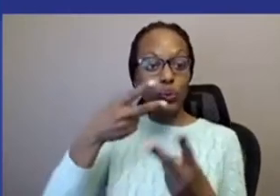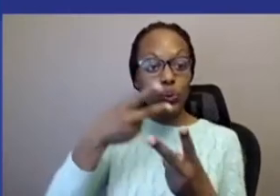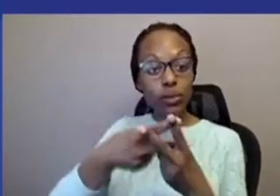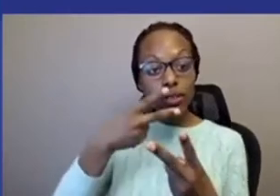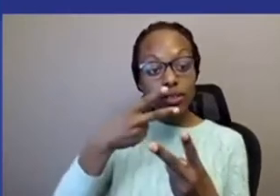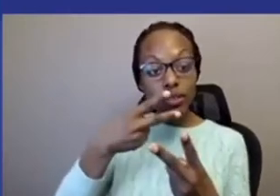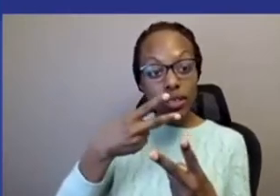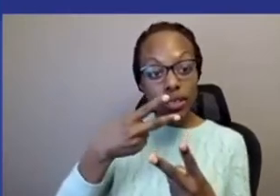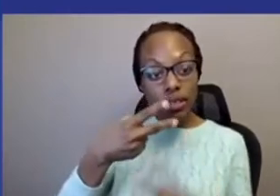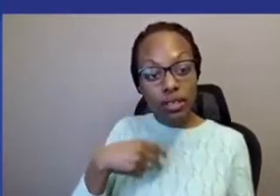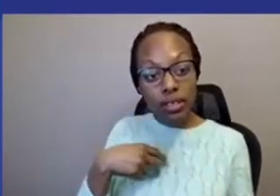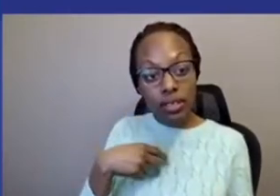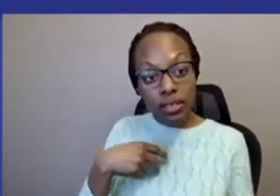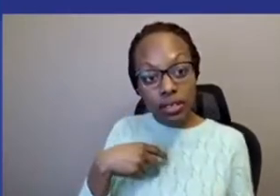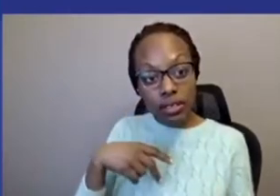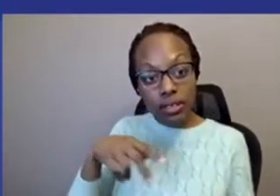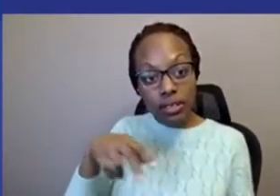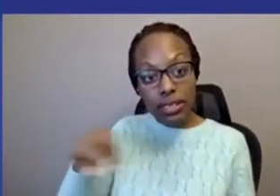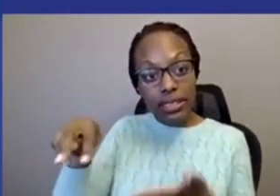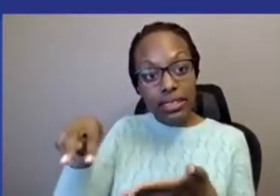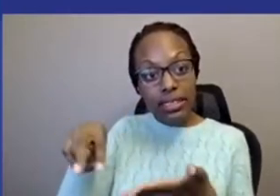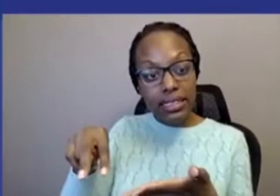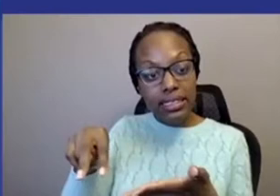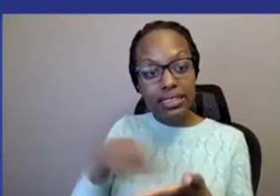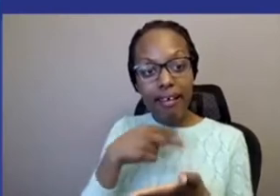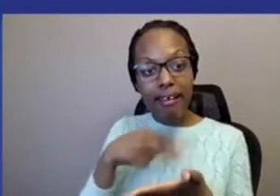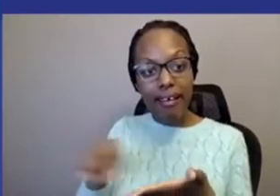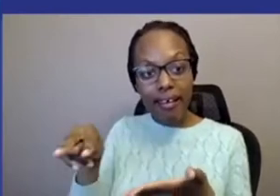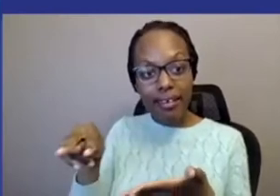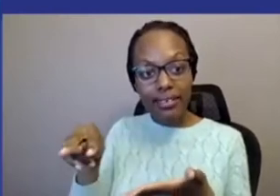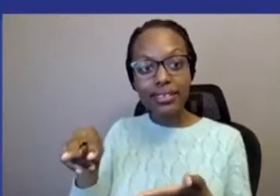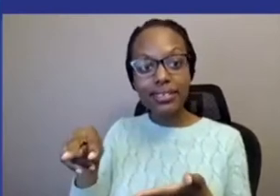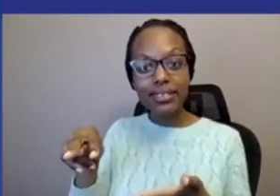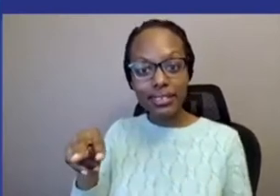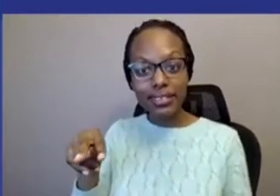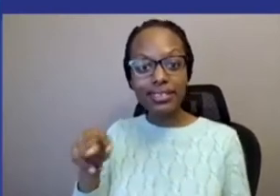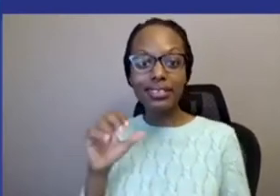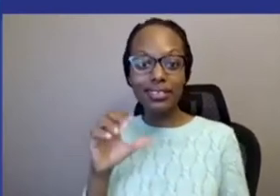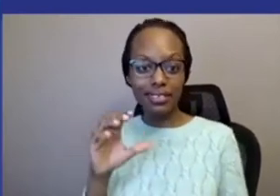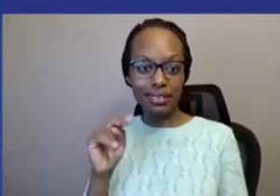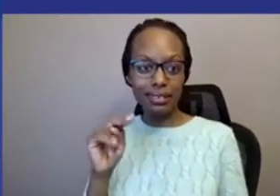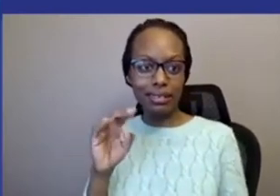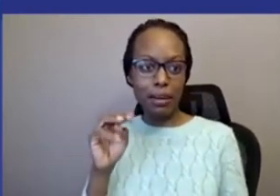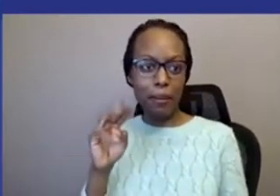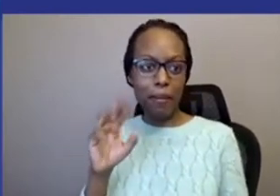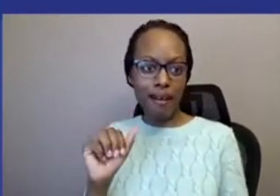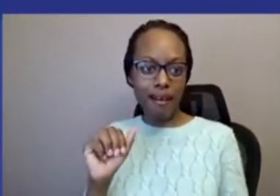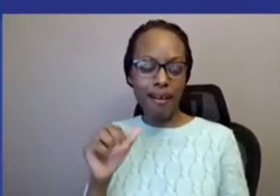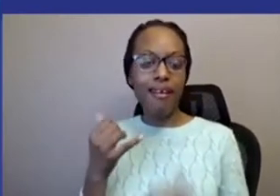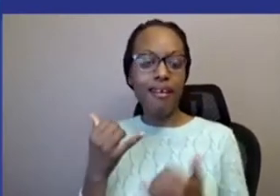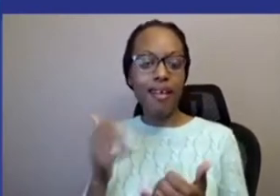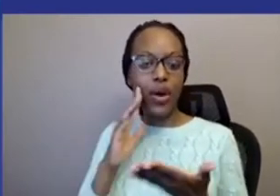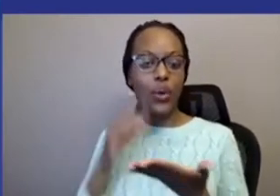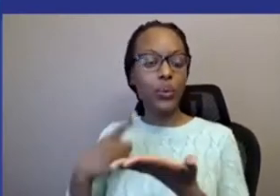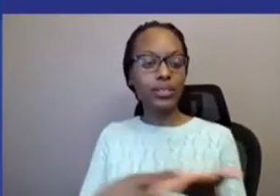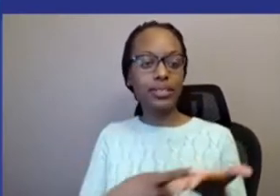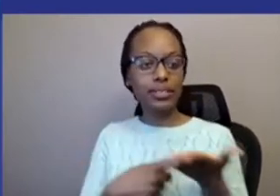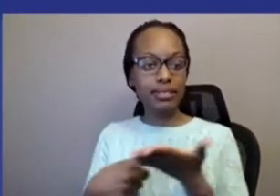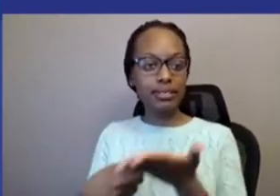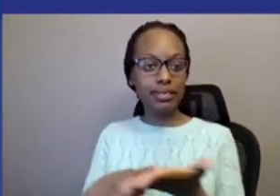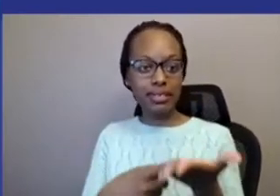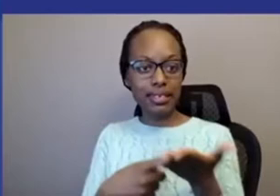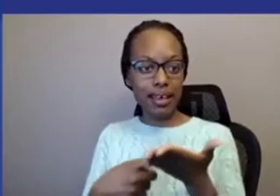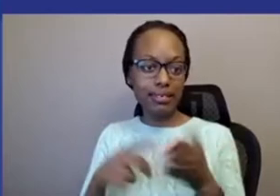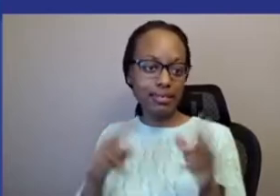That's hashtag DanceN. And now, we enter the world of negotiations of power in commercial